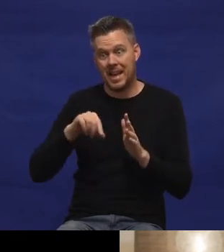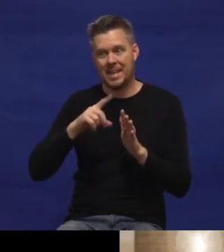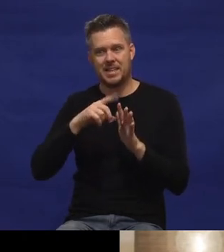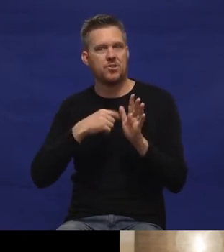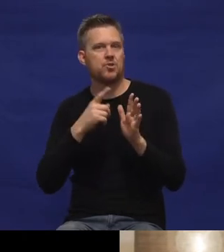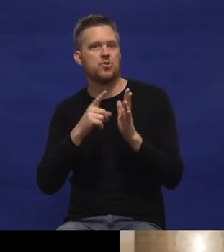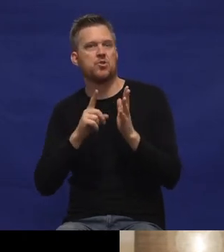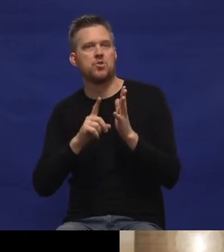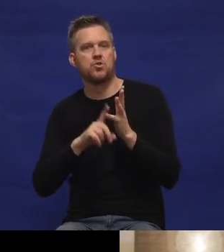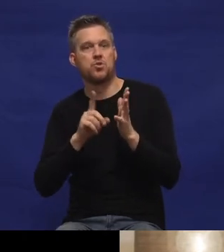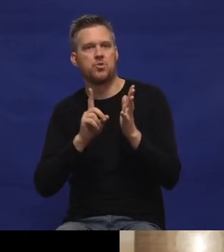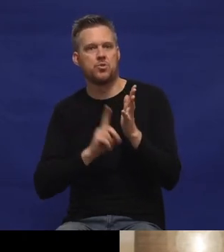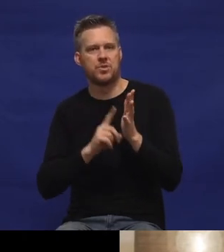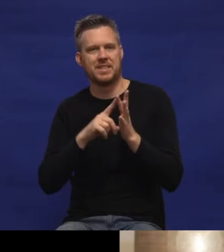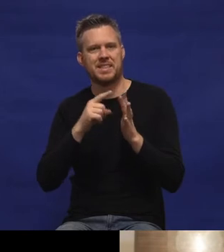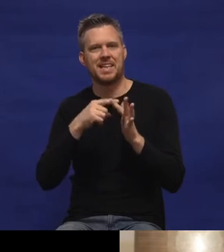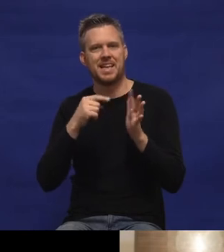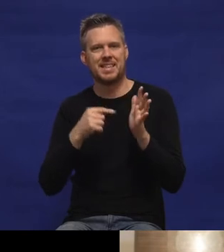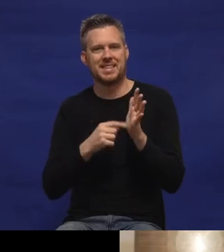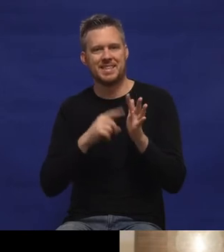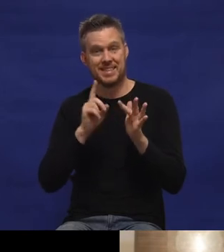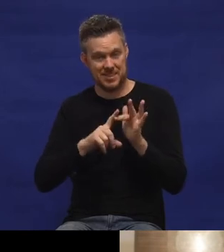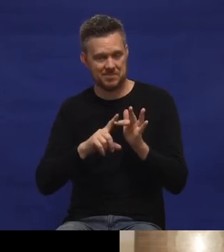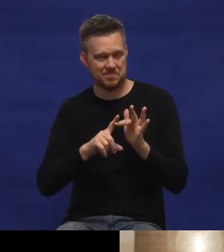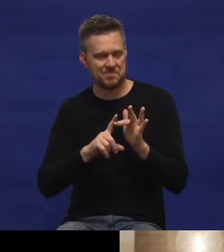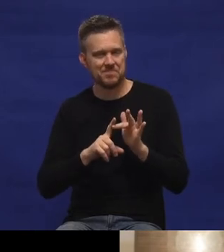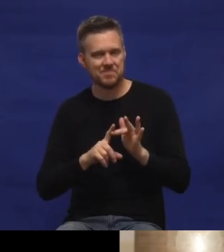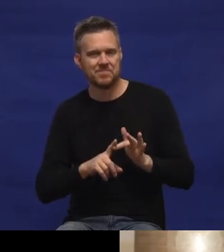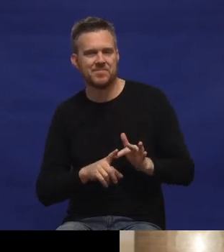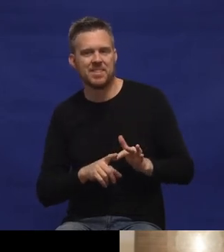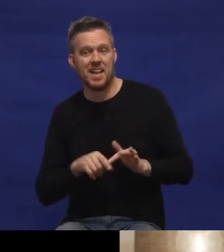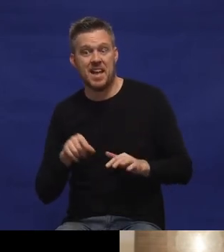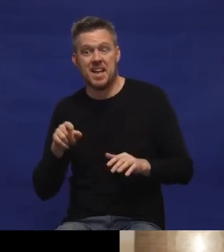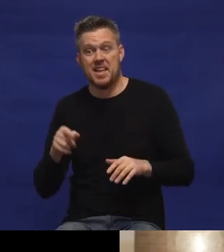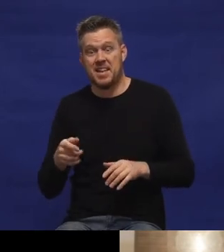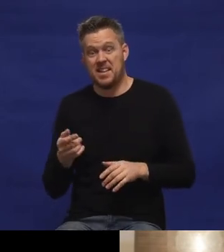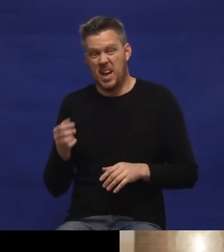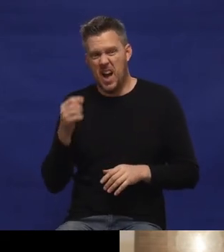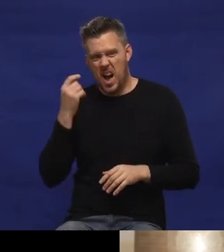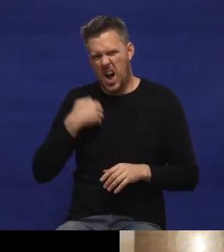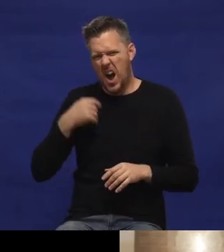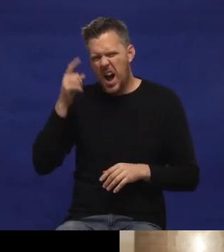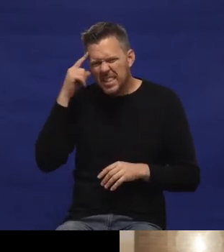I reckon it is the story of Adam and Eve. That's where William Shakespeare got his